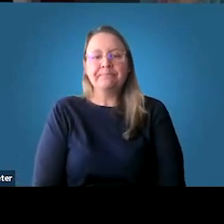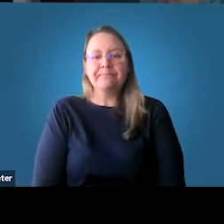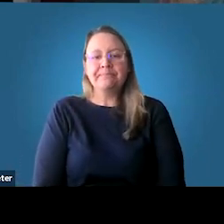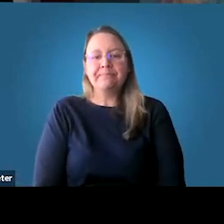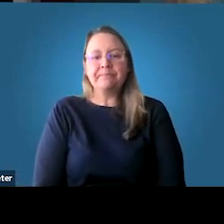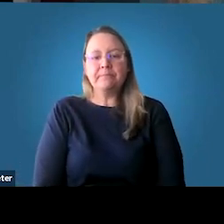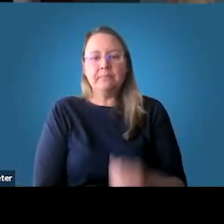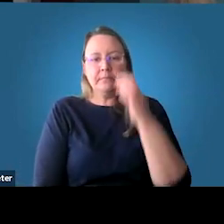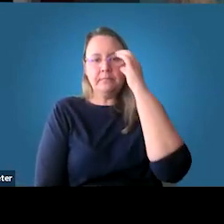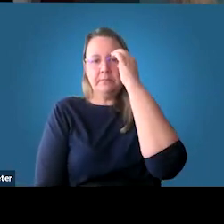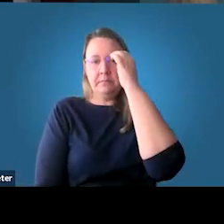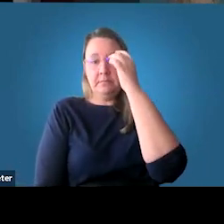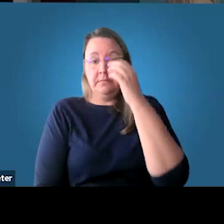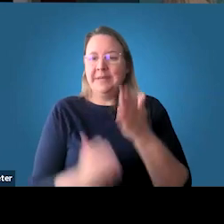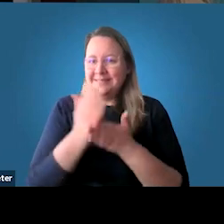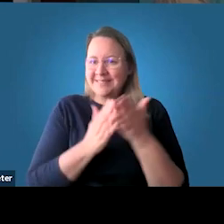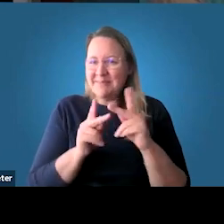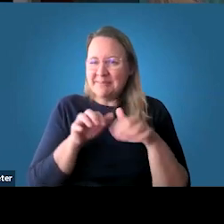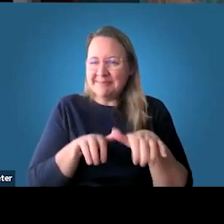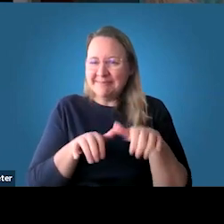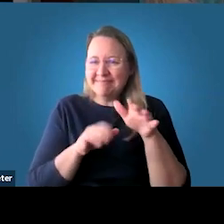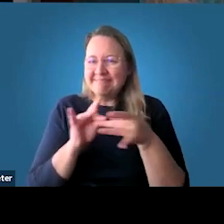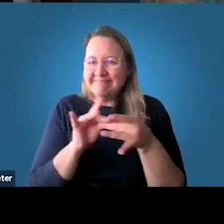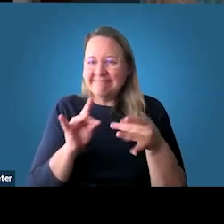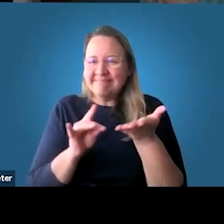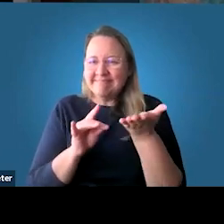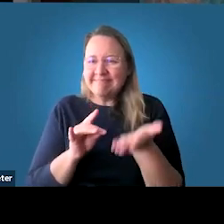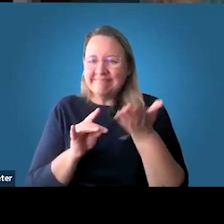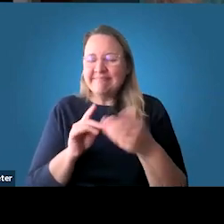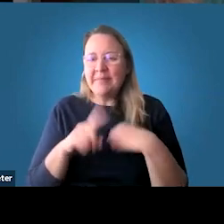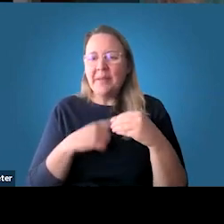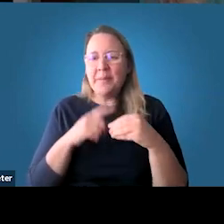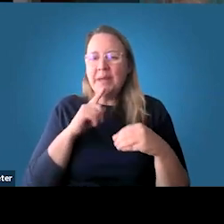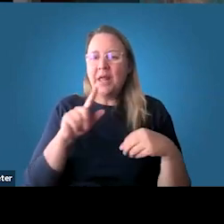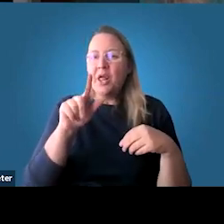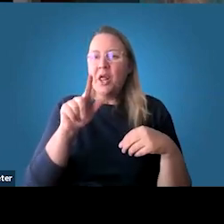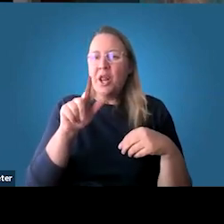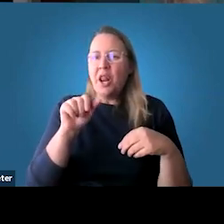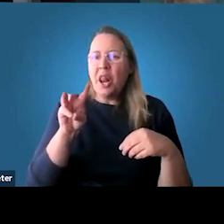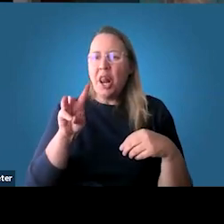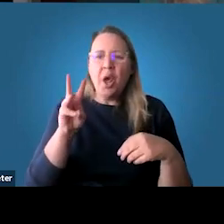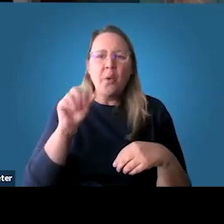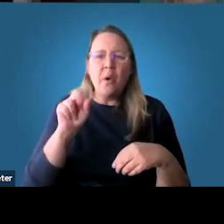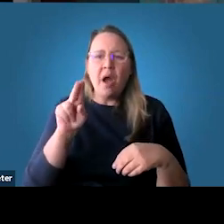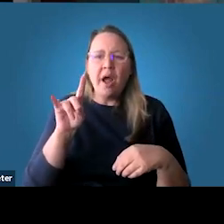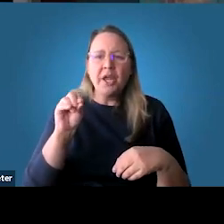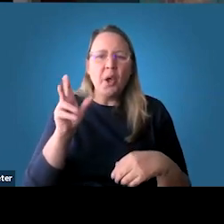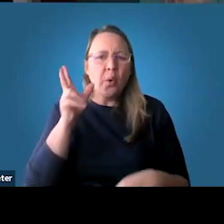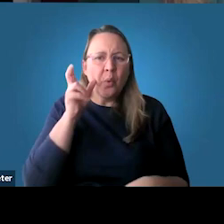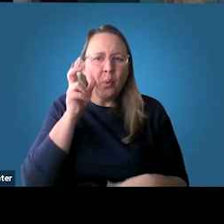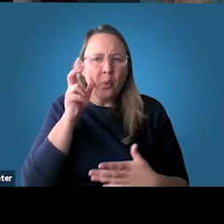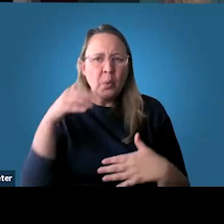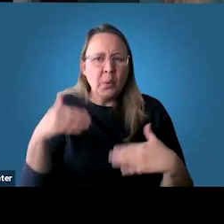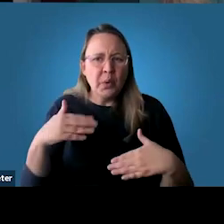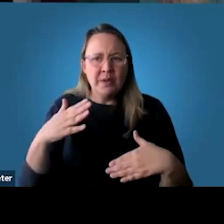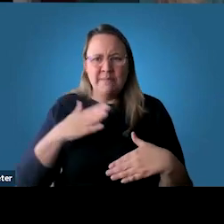And I see that there are some folks who have commented on low audio. I've got my audio all